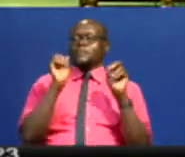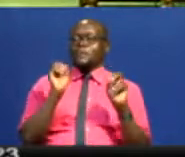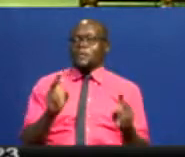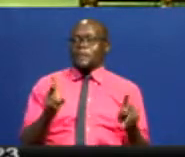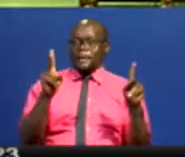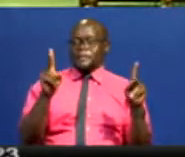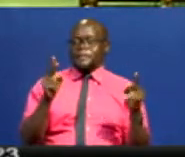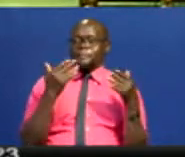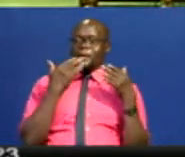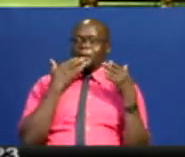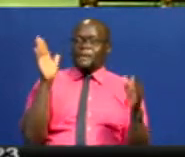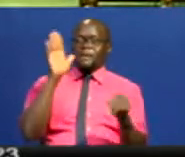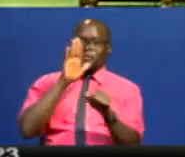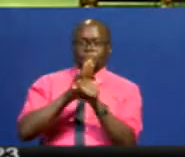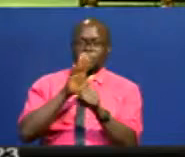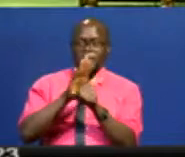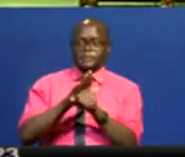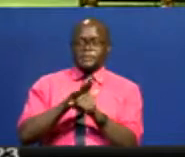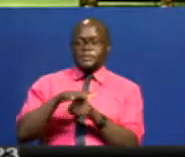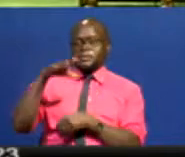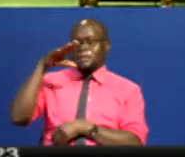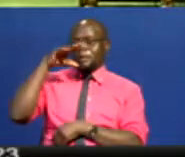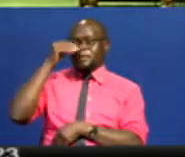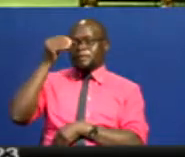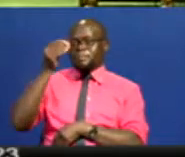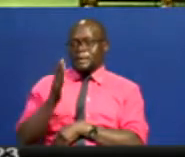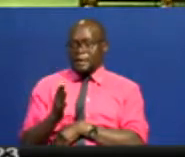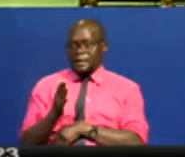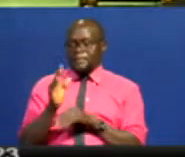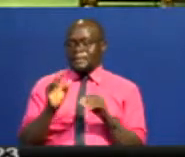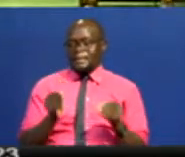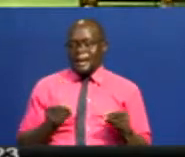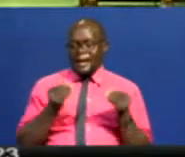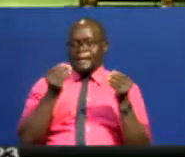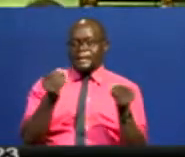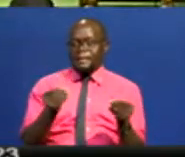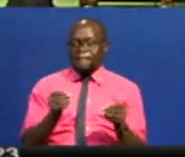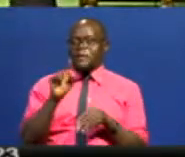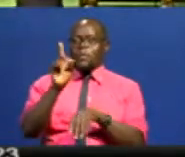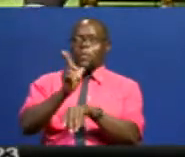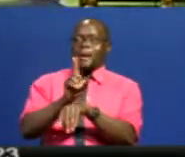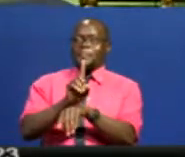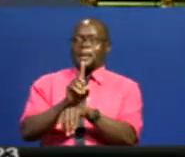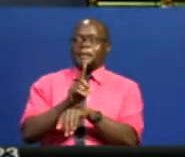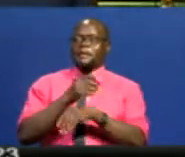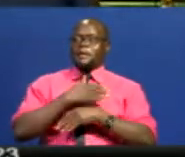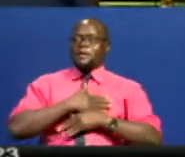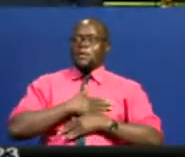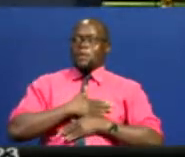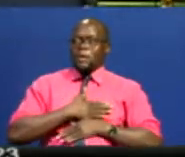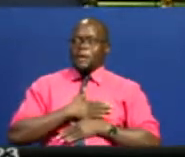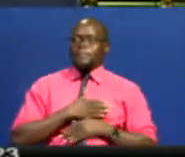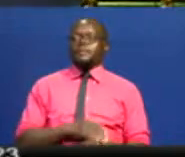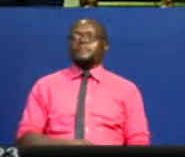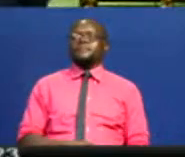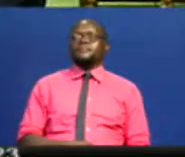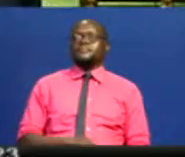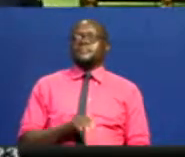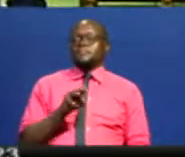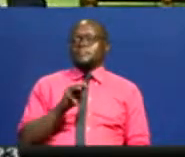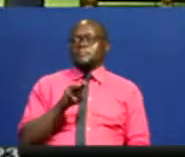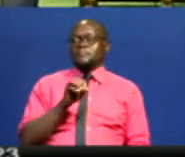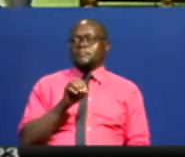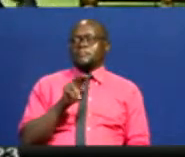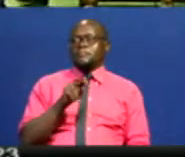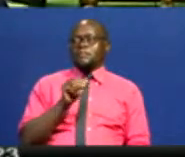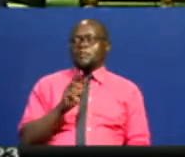Okay, thank you so much, Speaker. I give 1 minute to Honorable Umani and 1